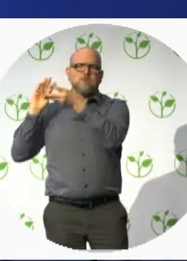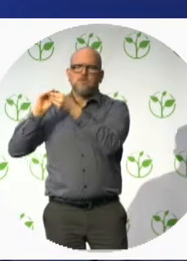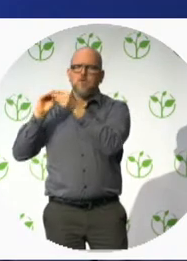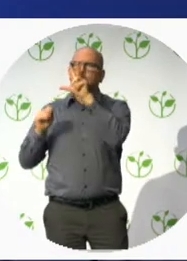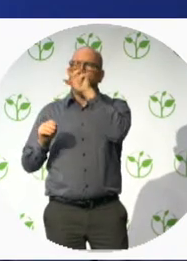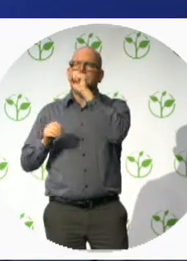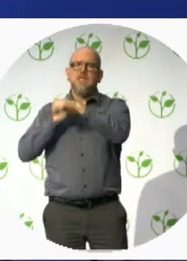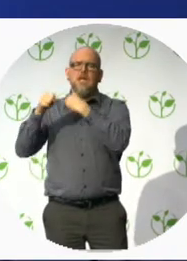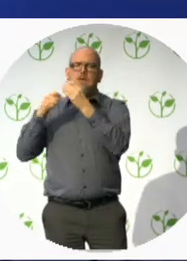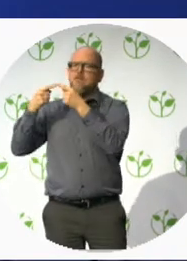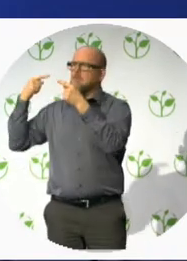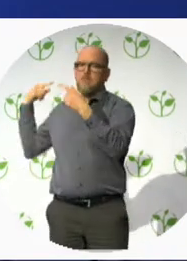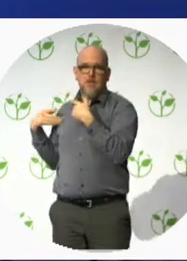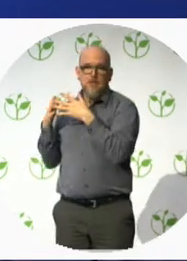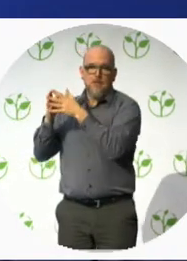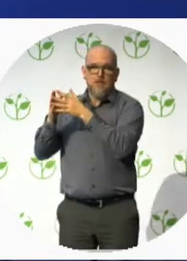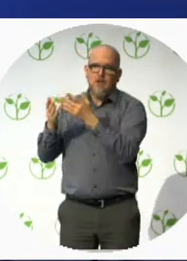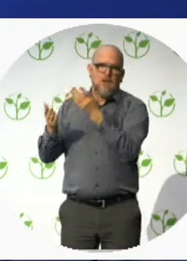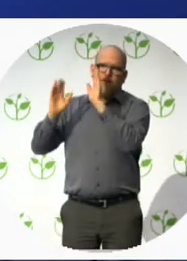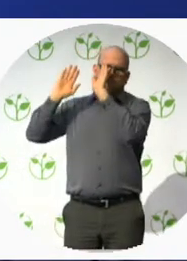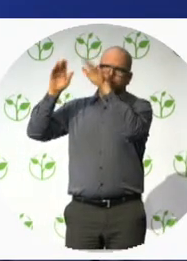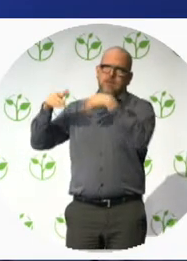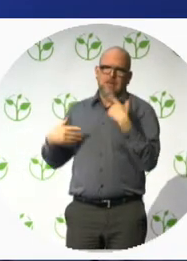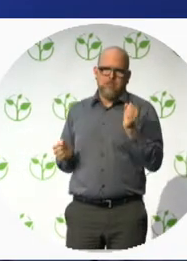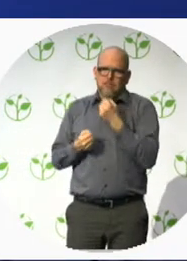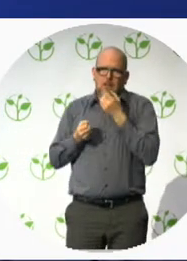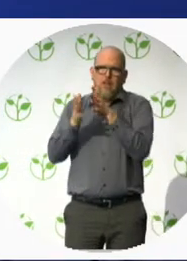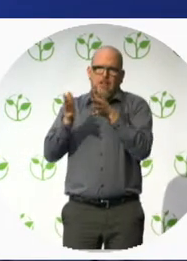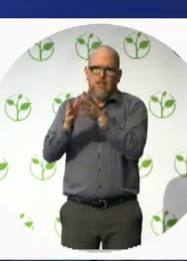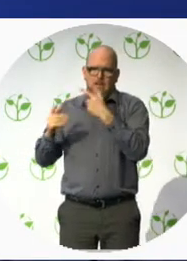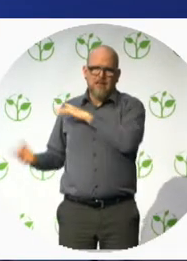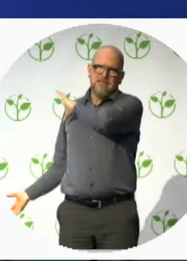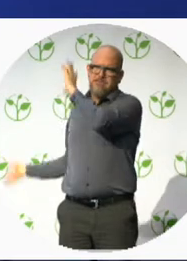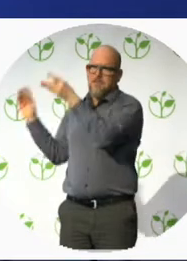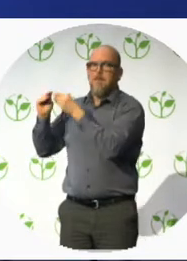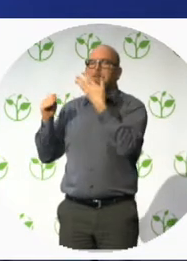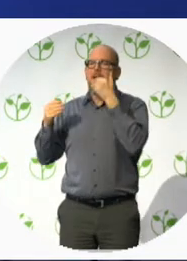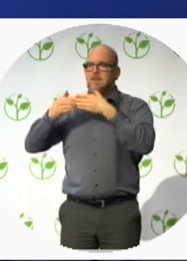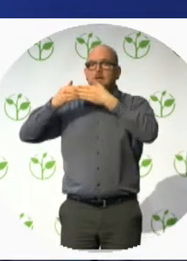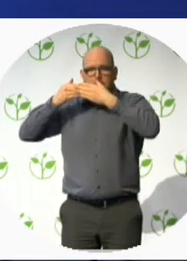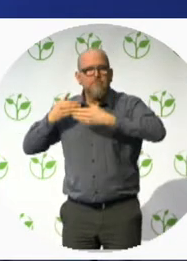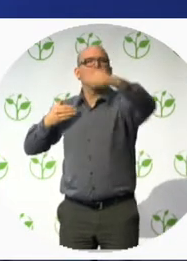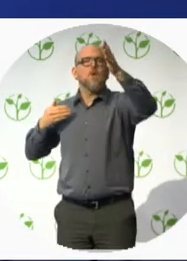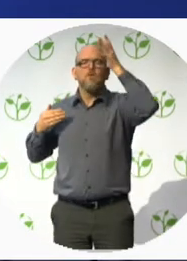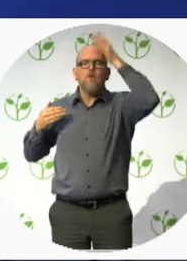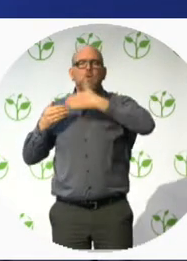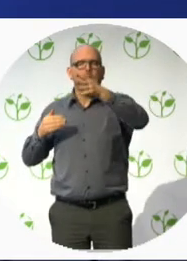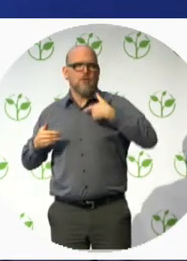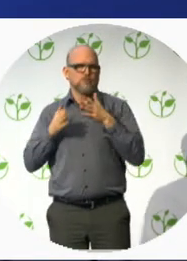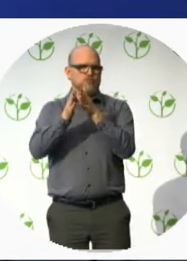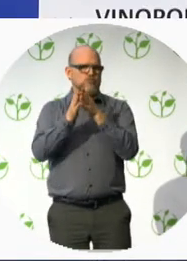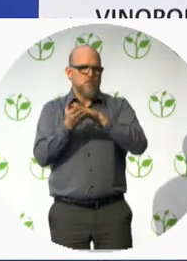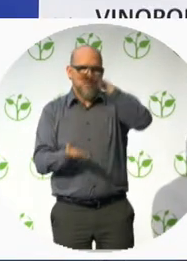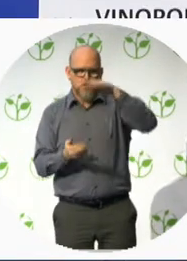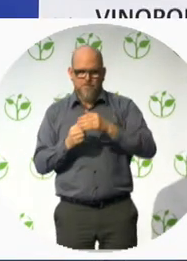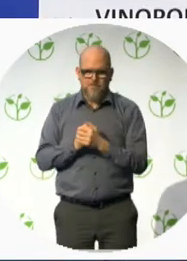But at this point in my career, in the company's stage of life, what we decided to do was to look at our